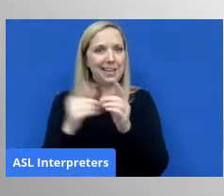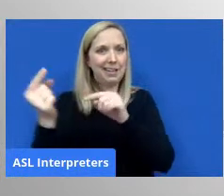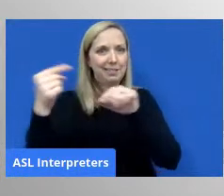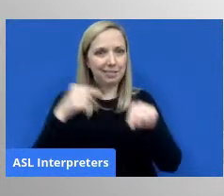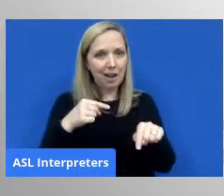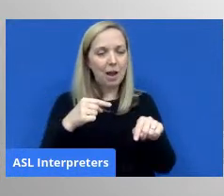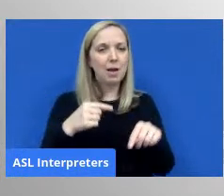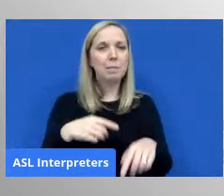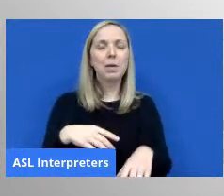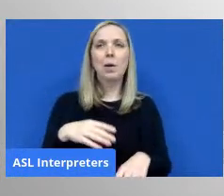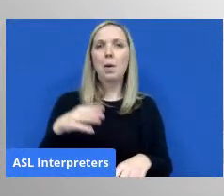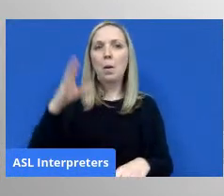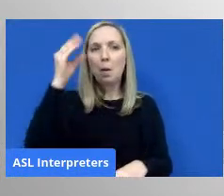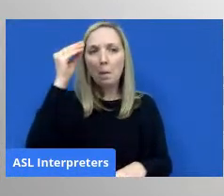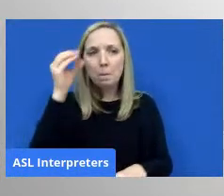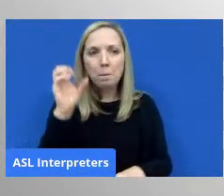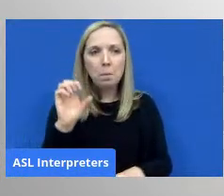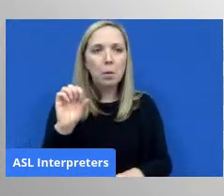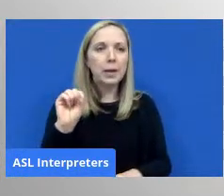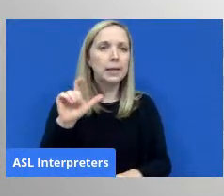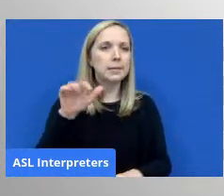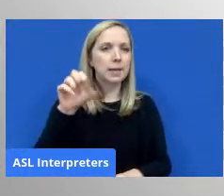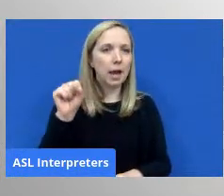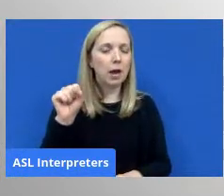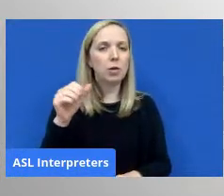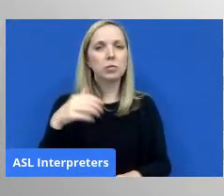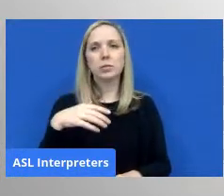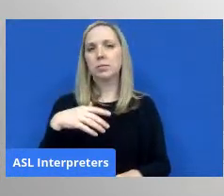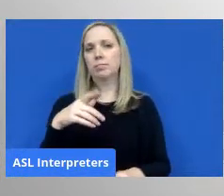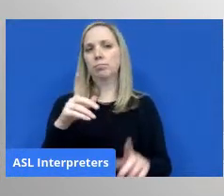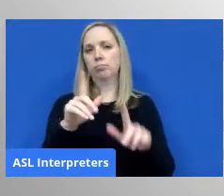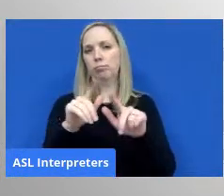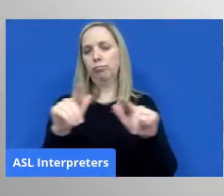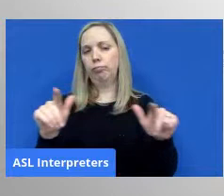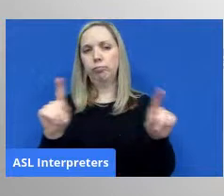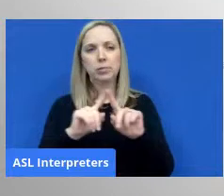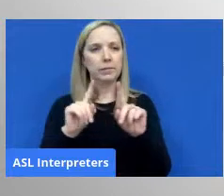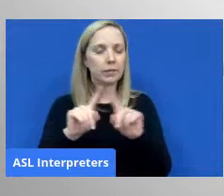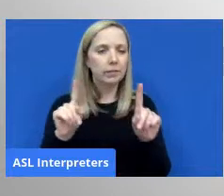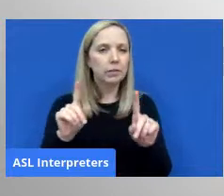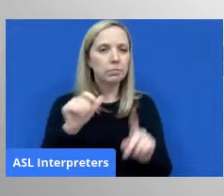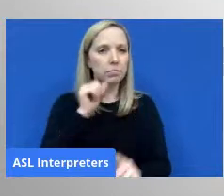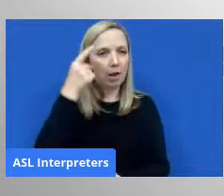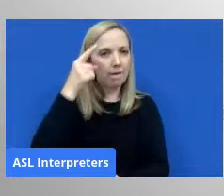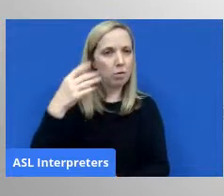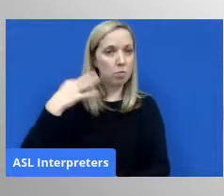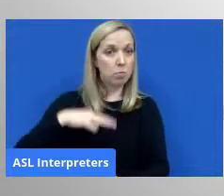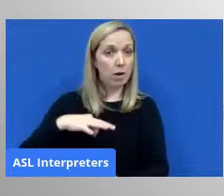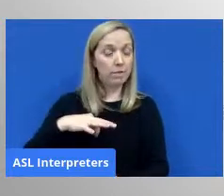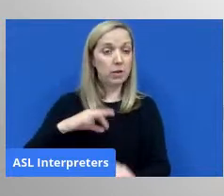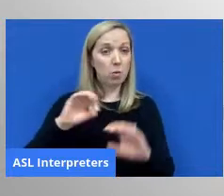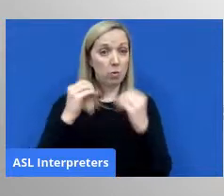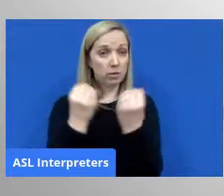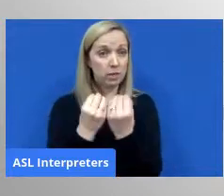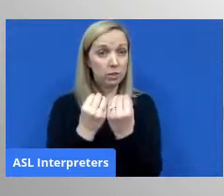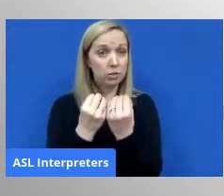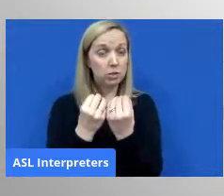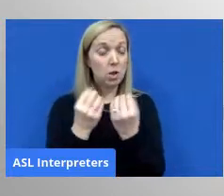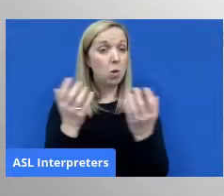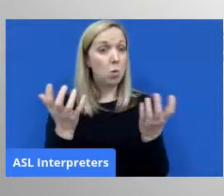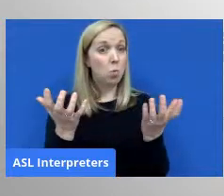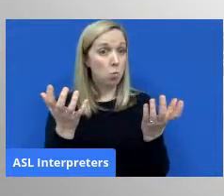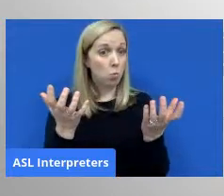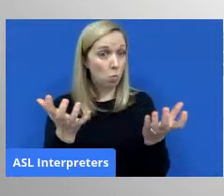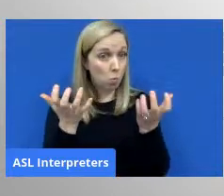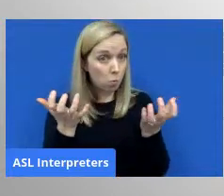Athens Tutorial, Chess and Community, just a host of nonprofit organizations that seek to do what